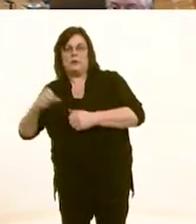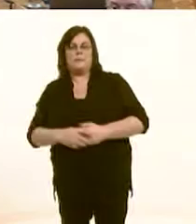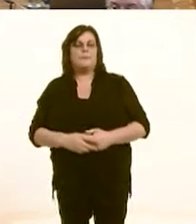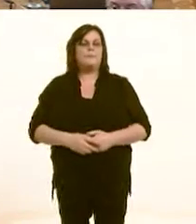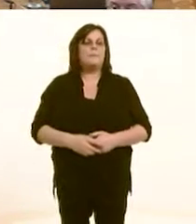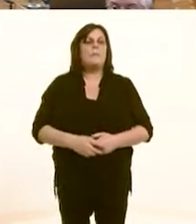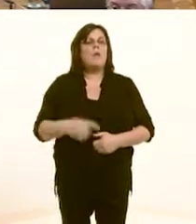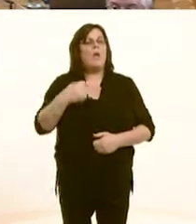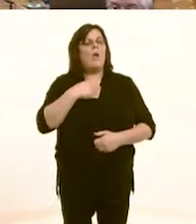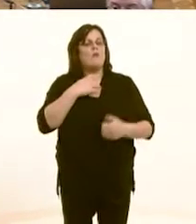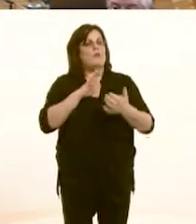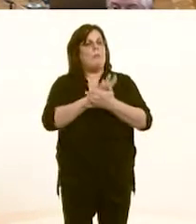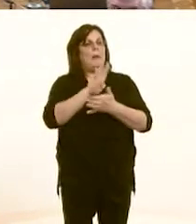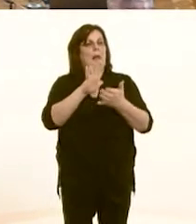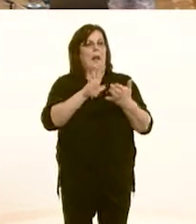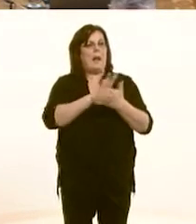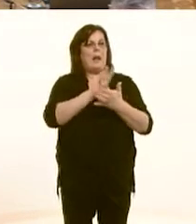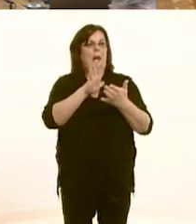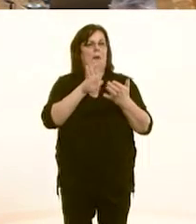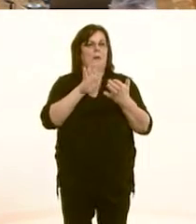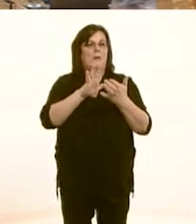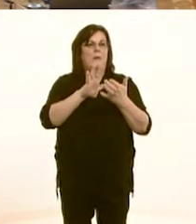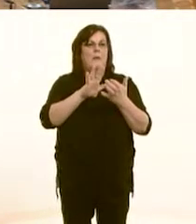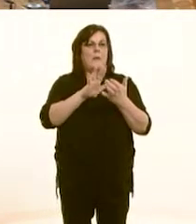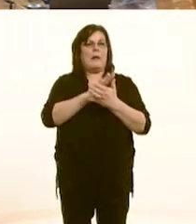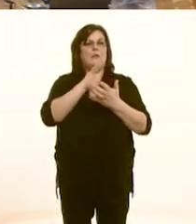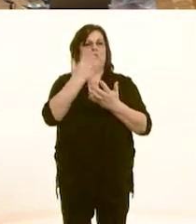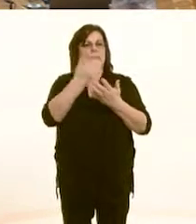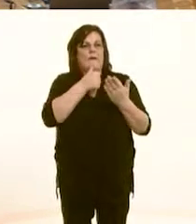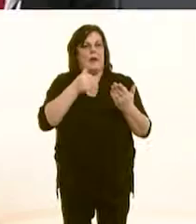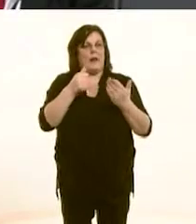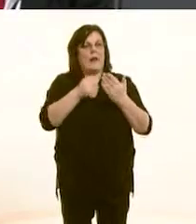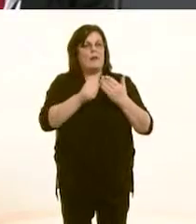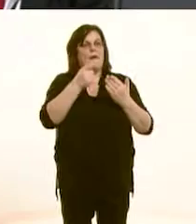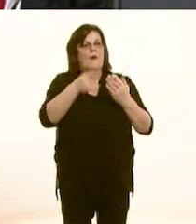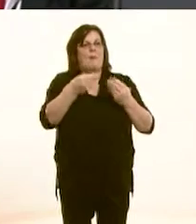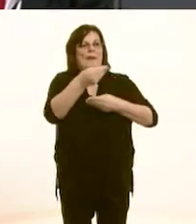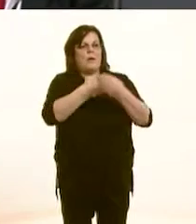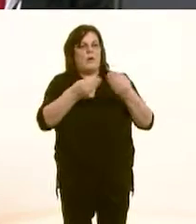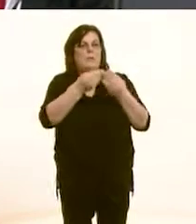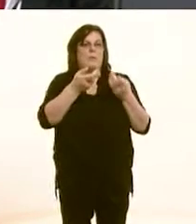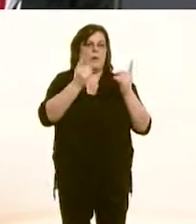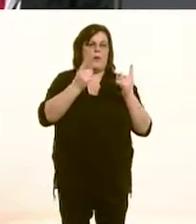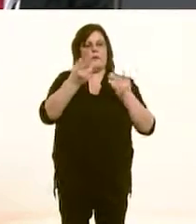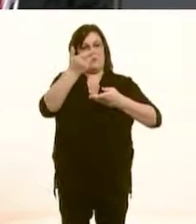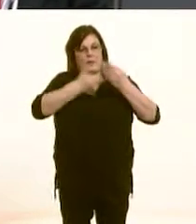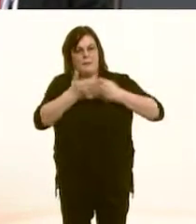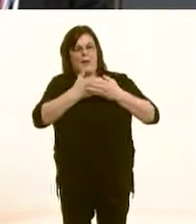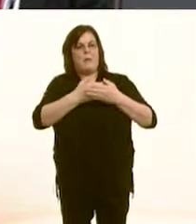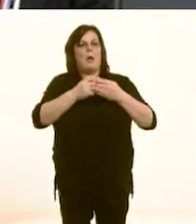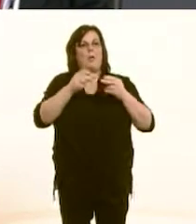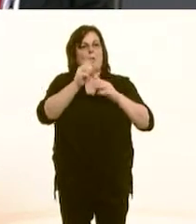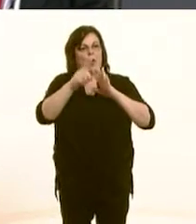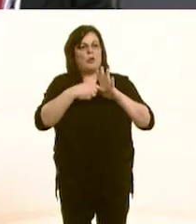very pleased to get that response to my letter from the Economy Minister confirming the overall dualling project